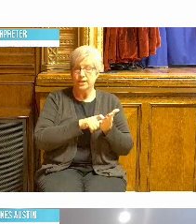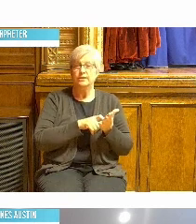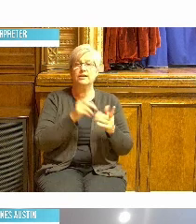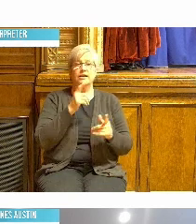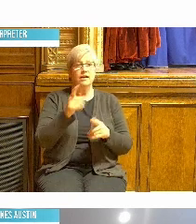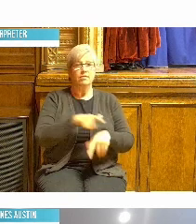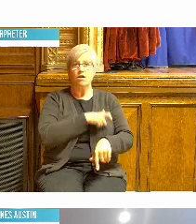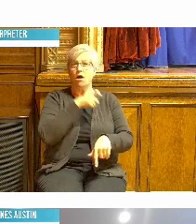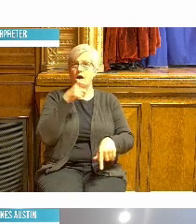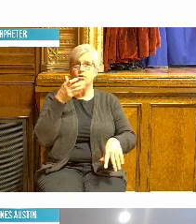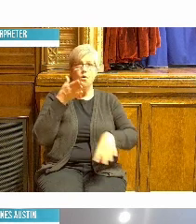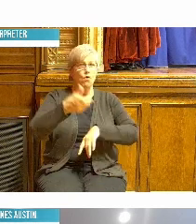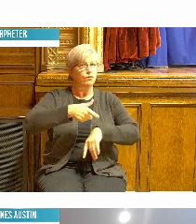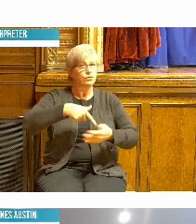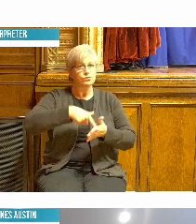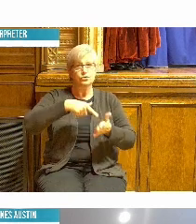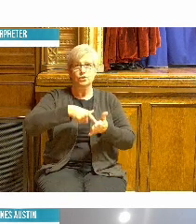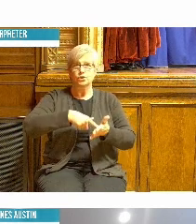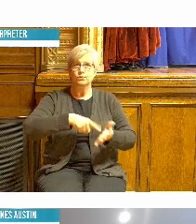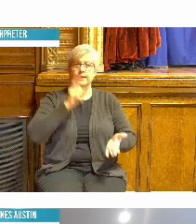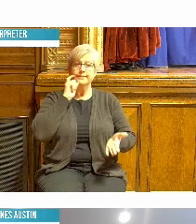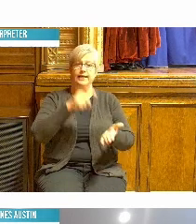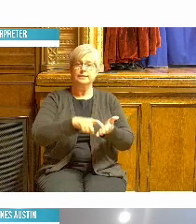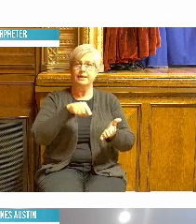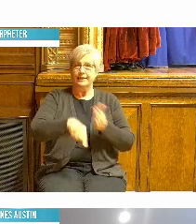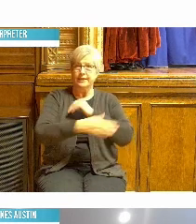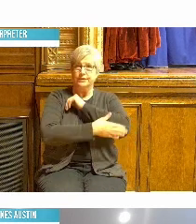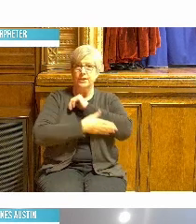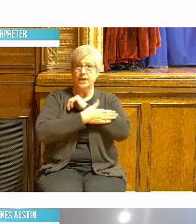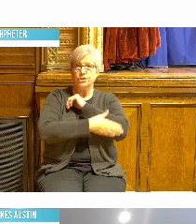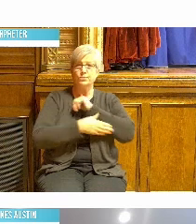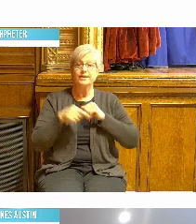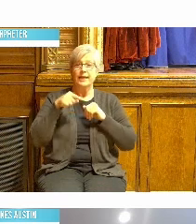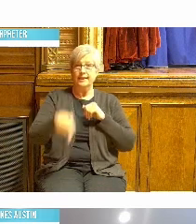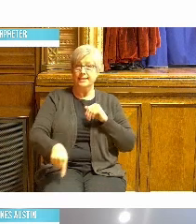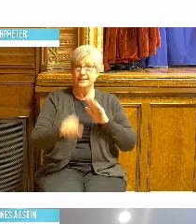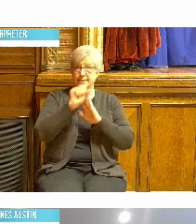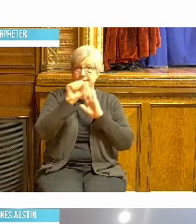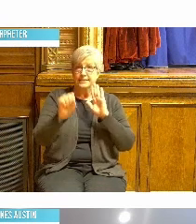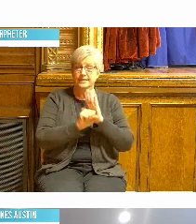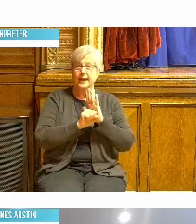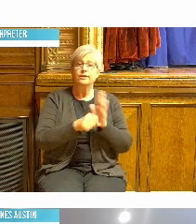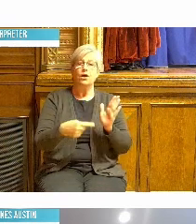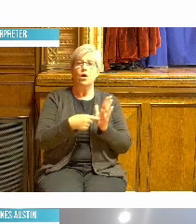a long overdue acknowledgement that this country and this state